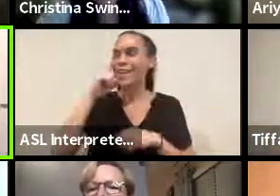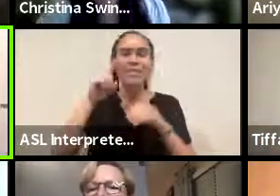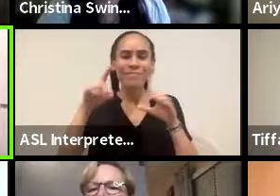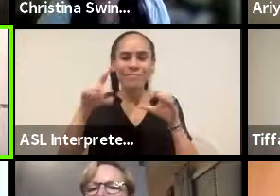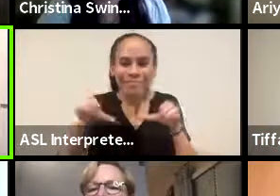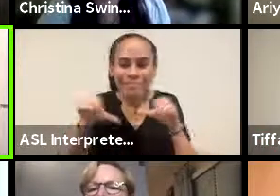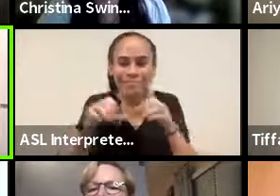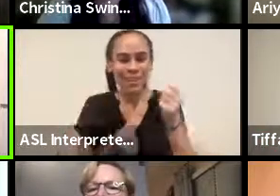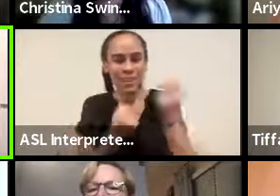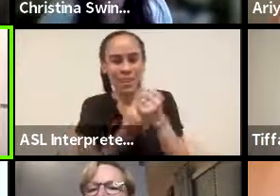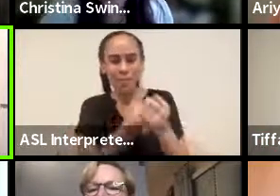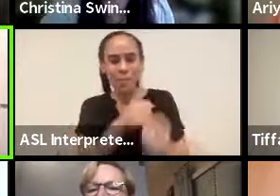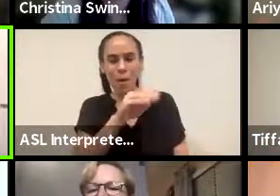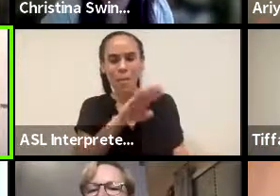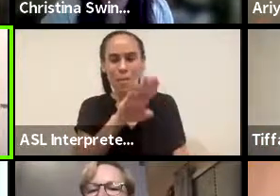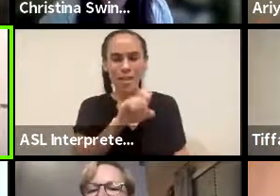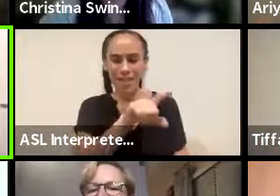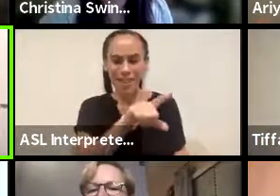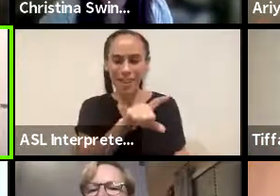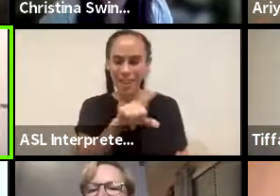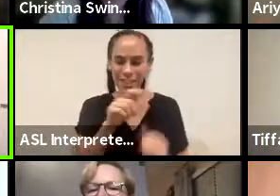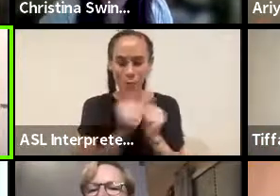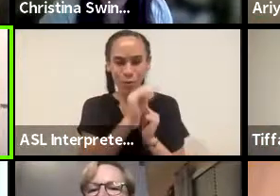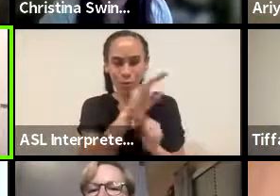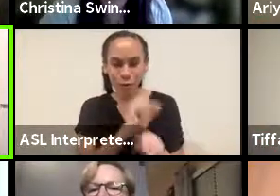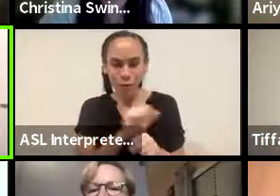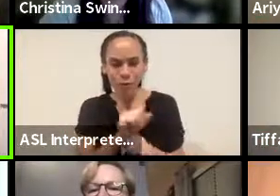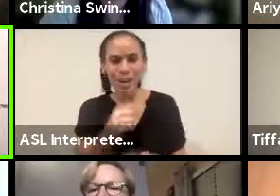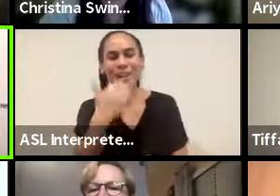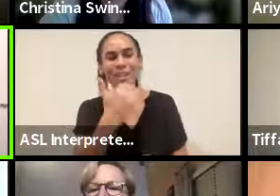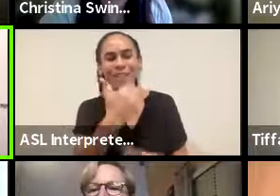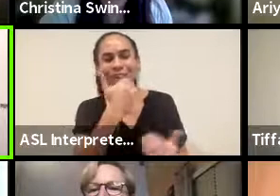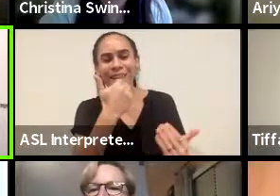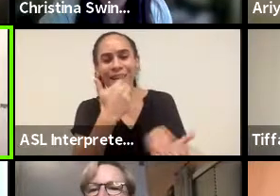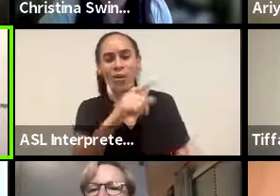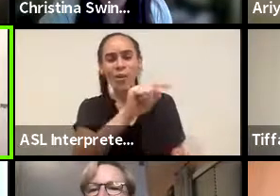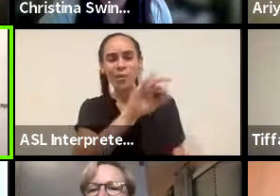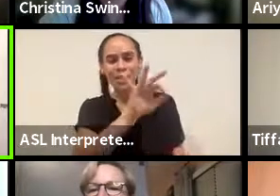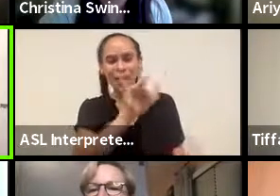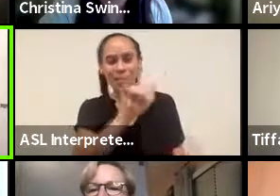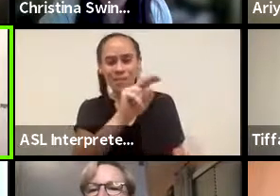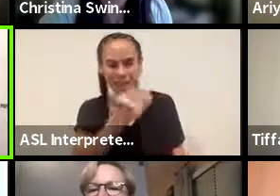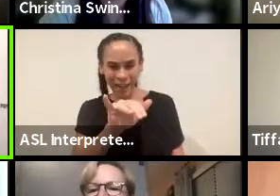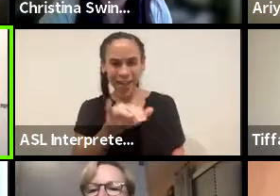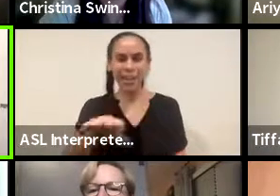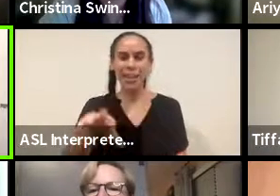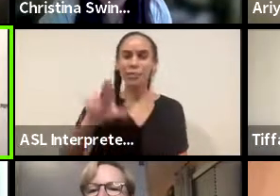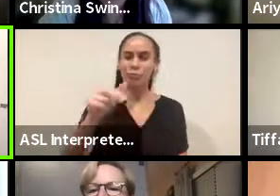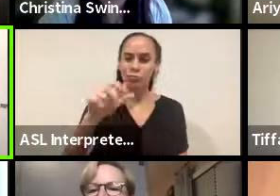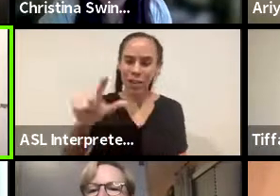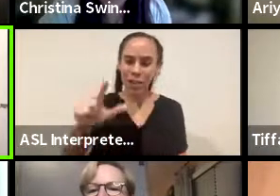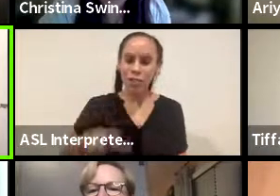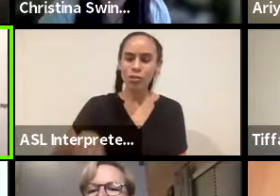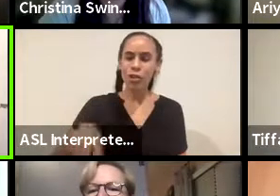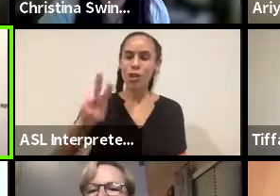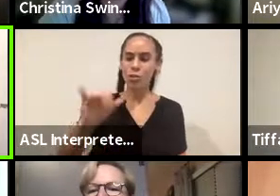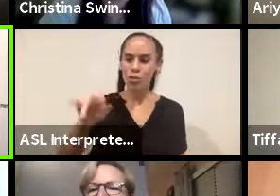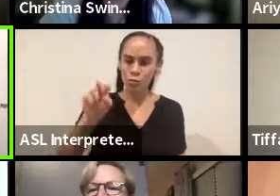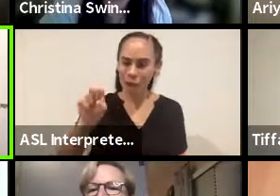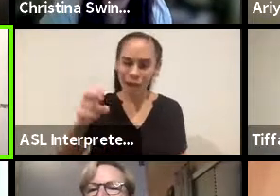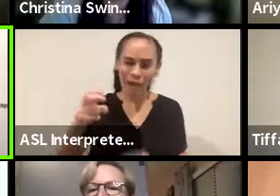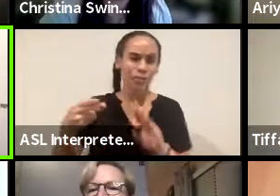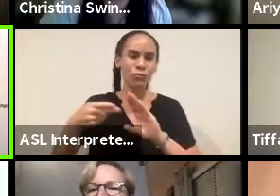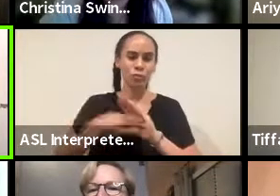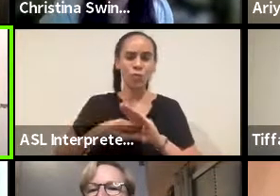So thank you, Tiffany. Thank you, Rachel. Thank you, Wayne, so much for joining Melinda